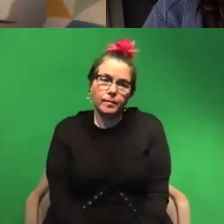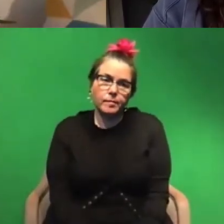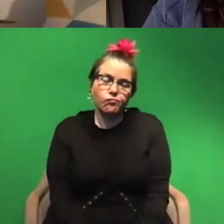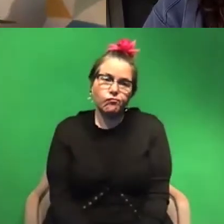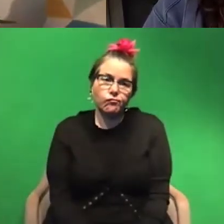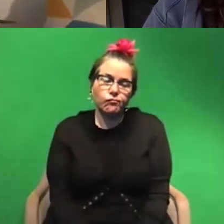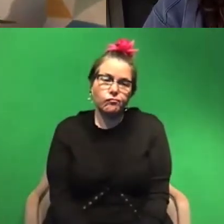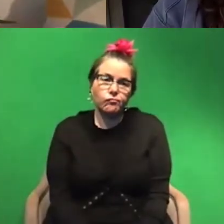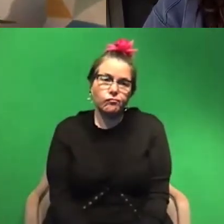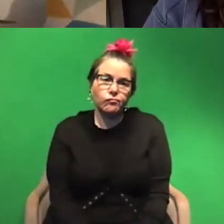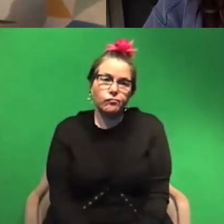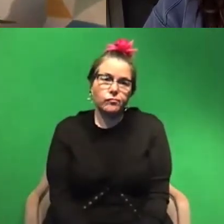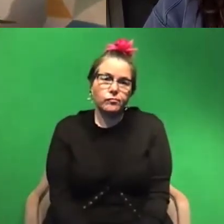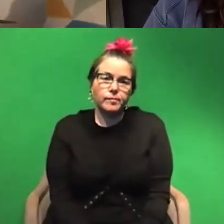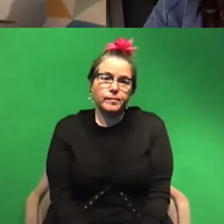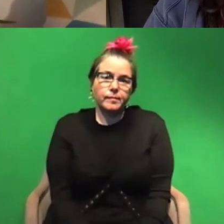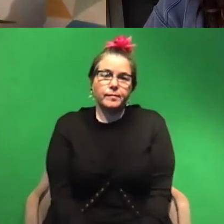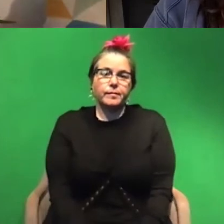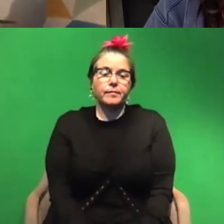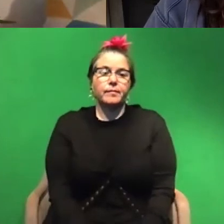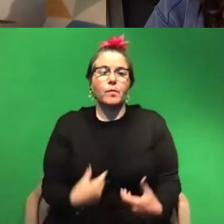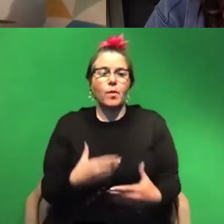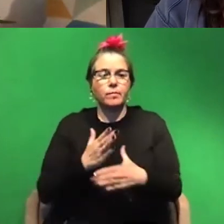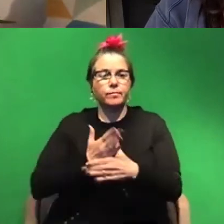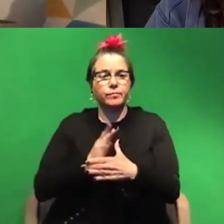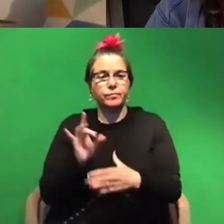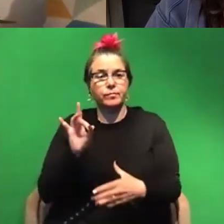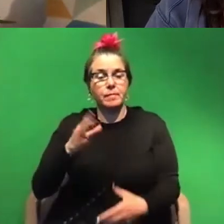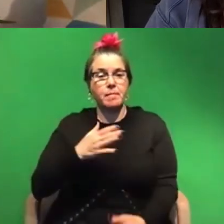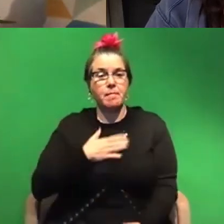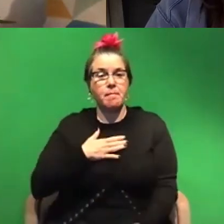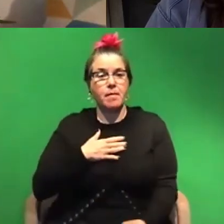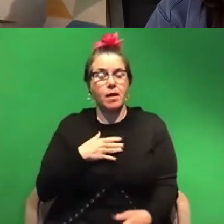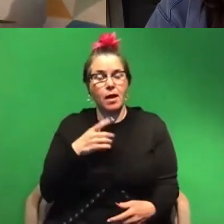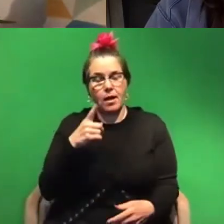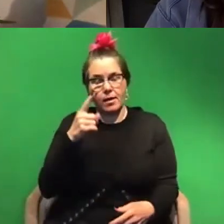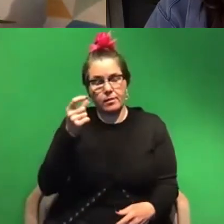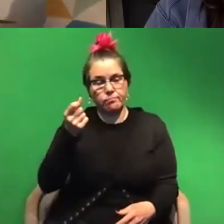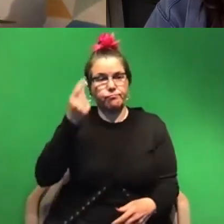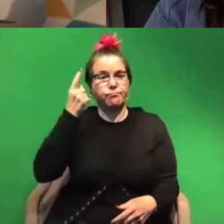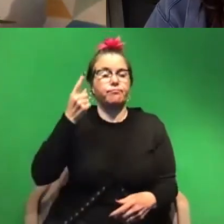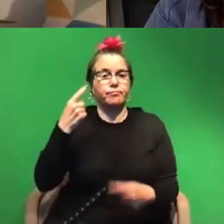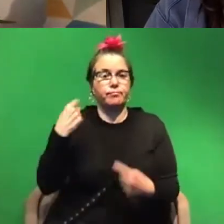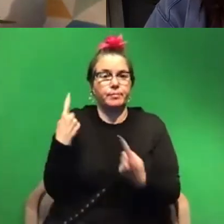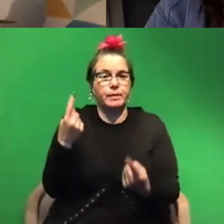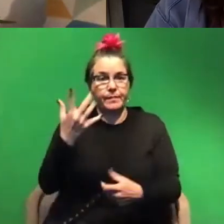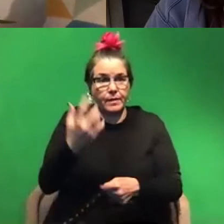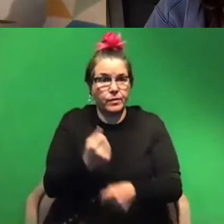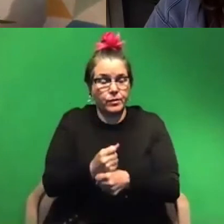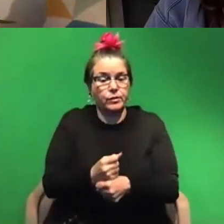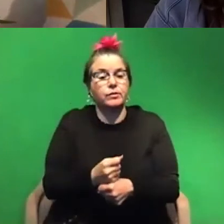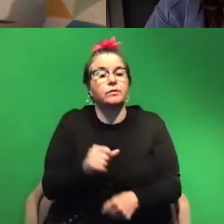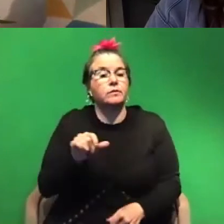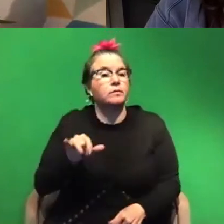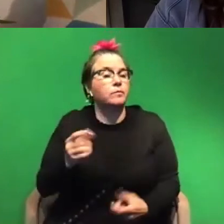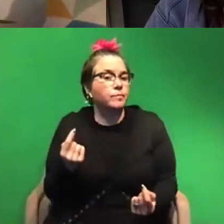I want to, I guess, share that my realization in the last 5 years has been